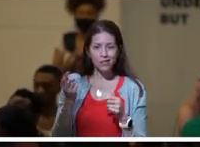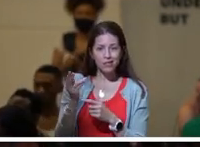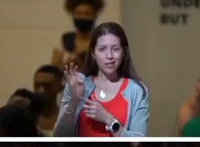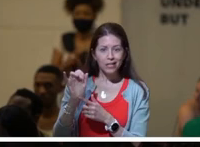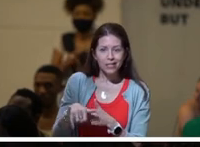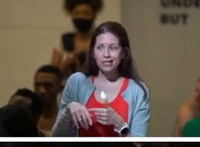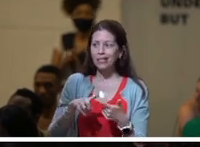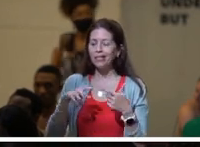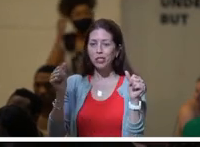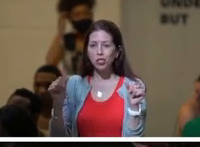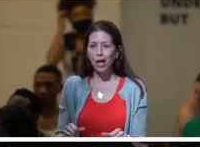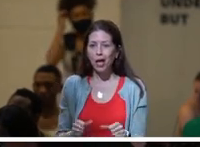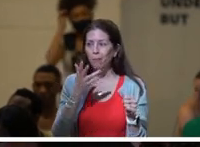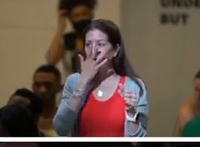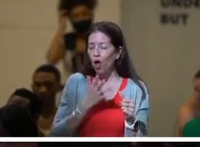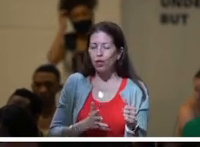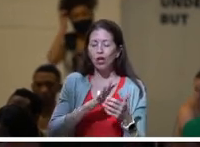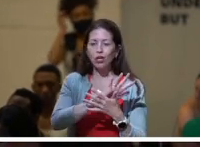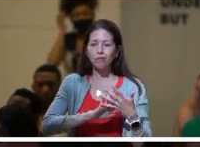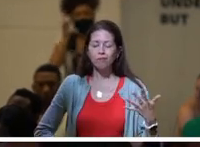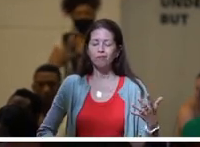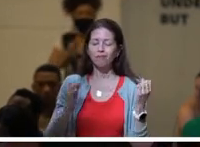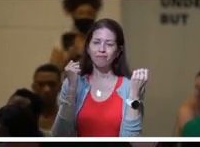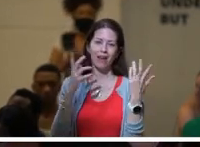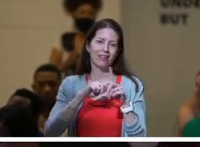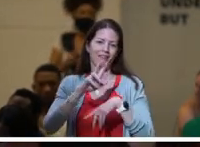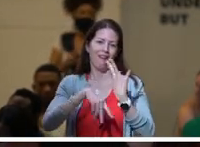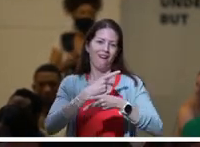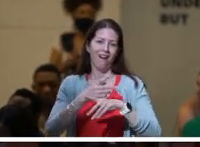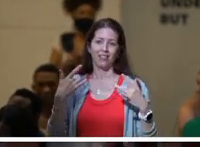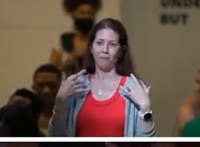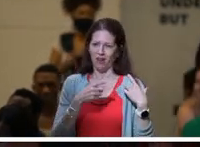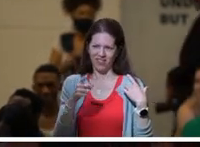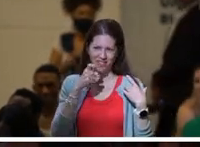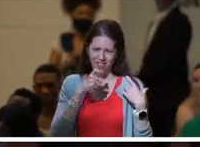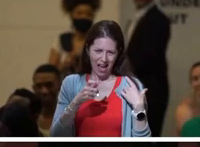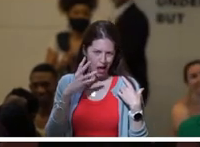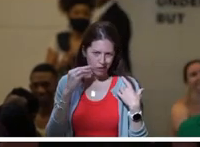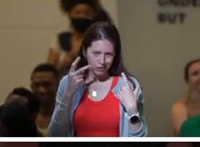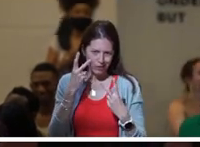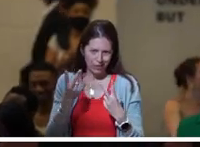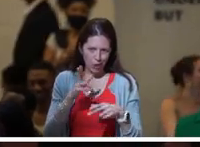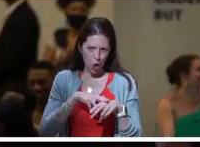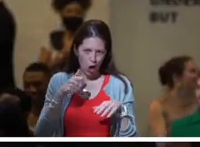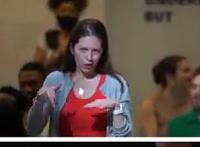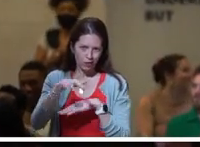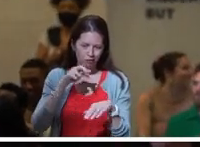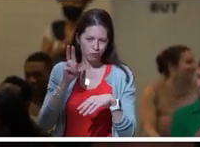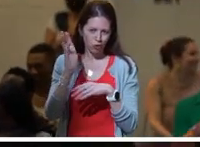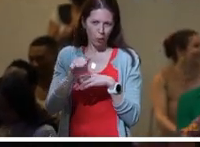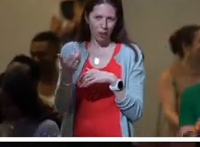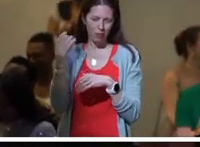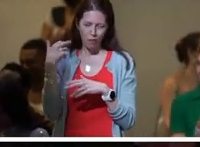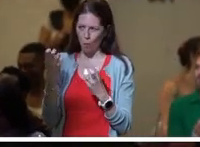shapes, colors. So many different things you probably are not used to seeing on the runway. I want all of you to see it, love it,